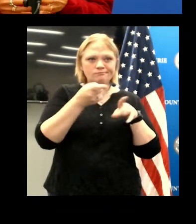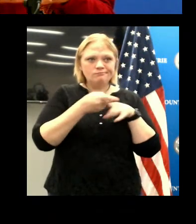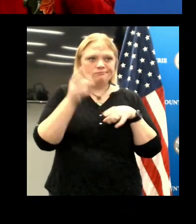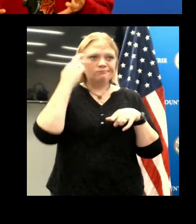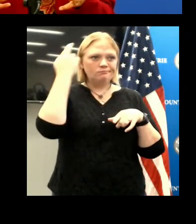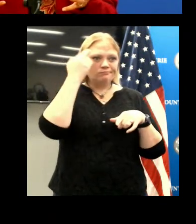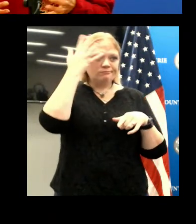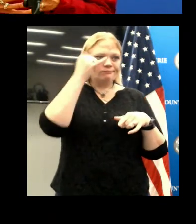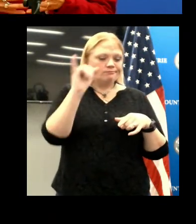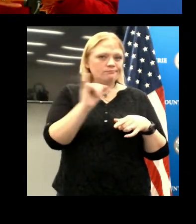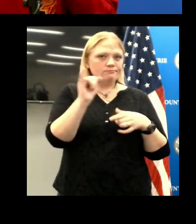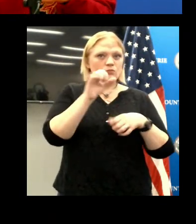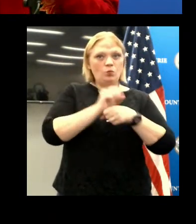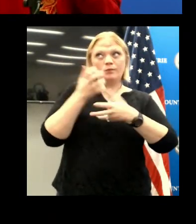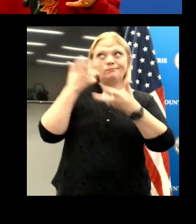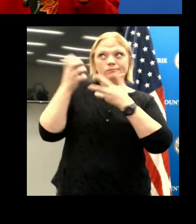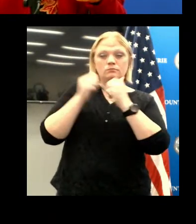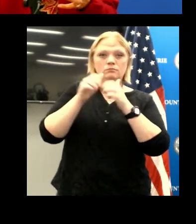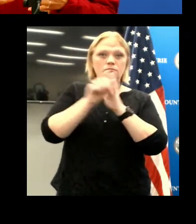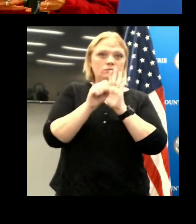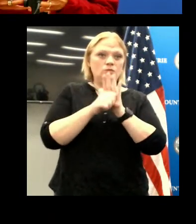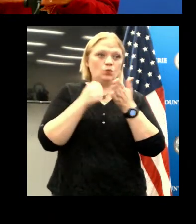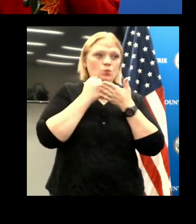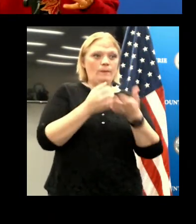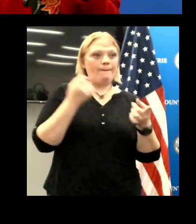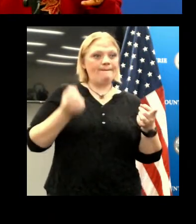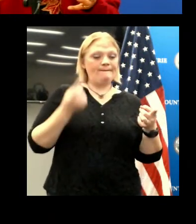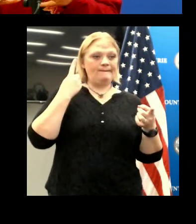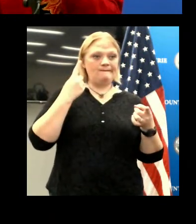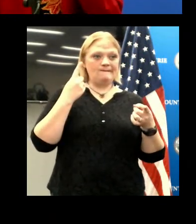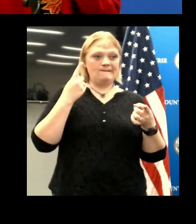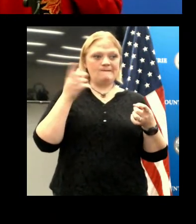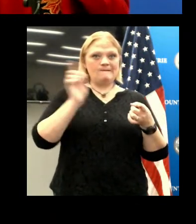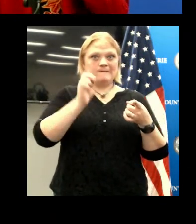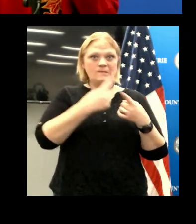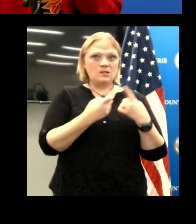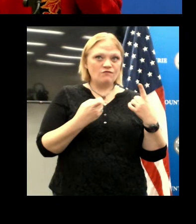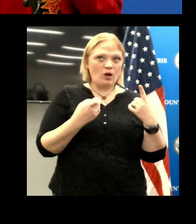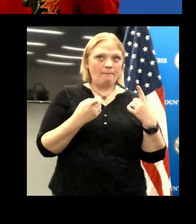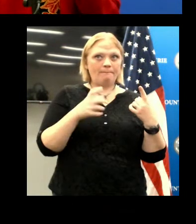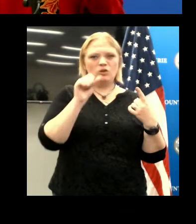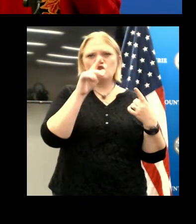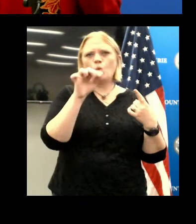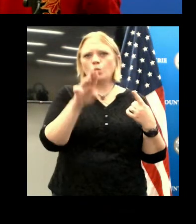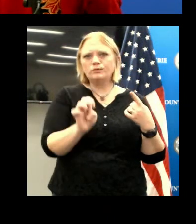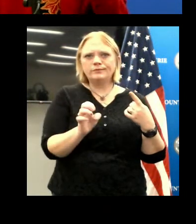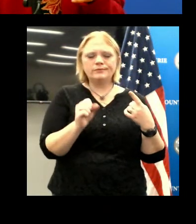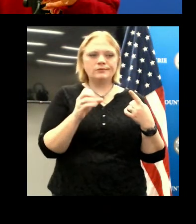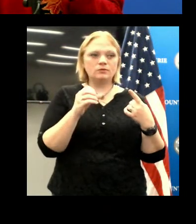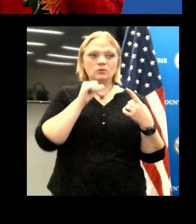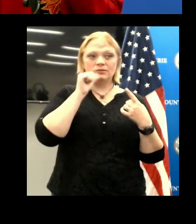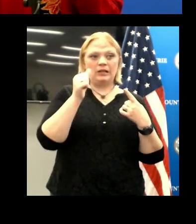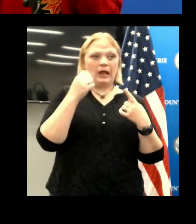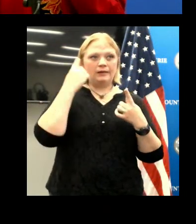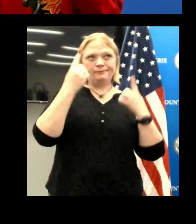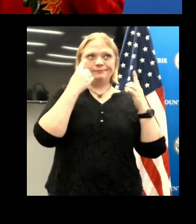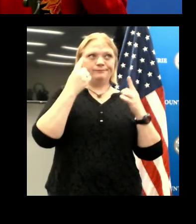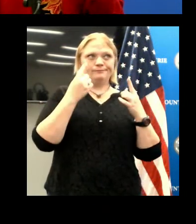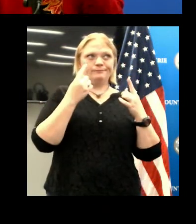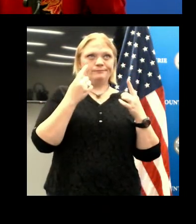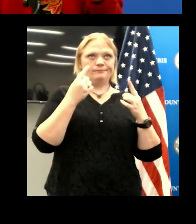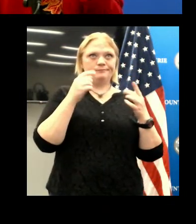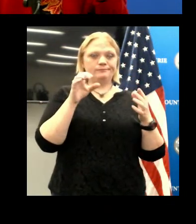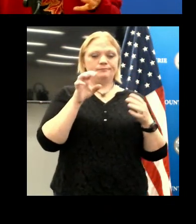infections, and working with the state to help them understand what the source is, and so it won't be considered a one of